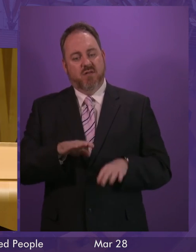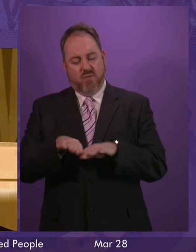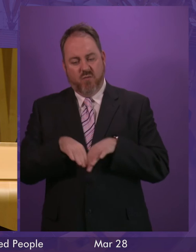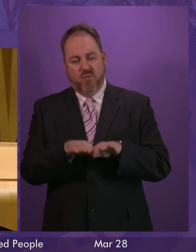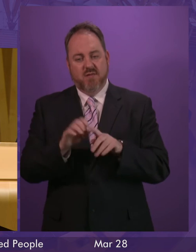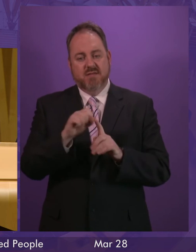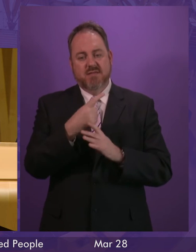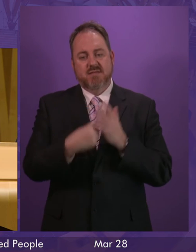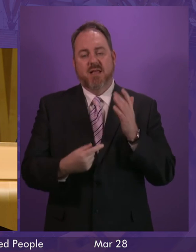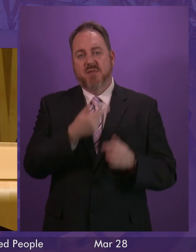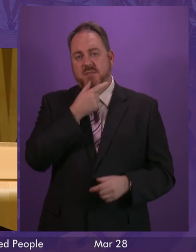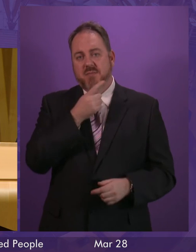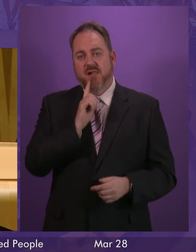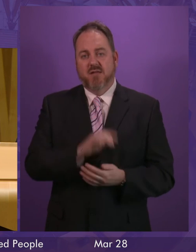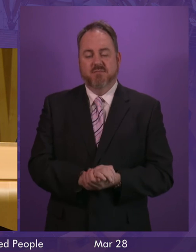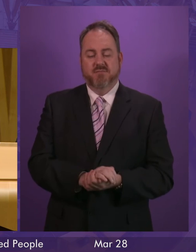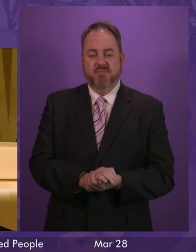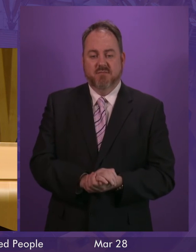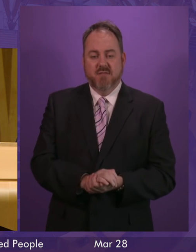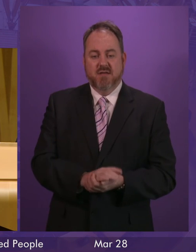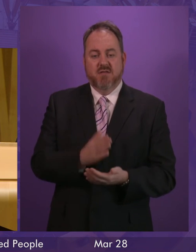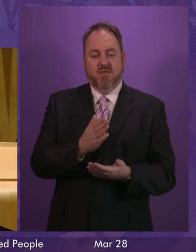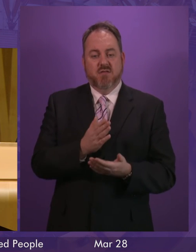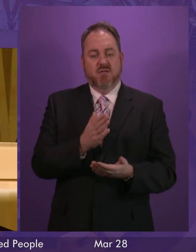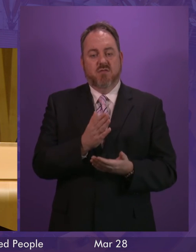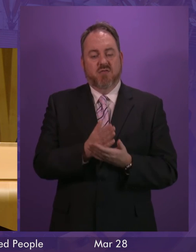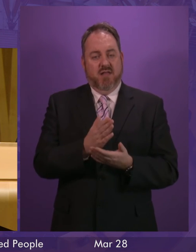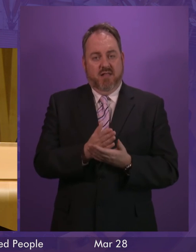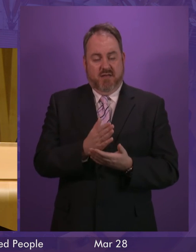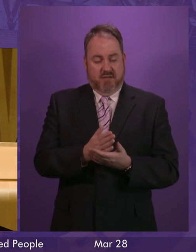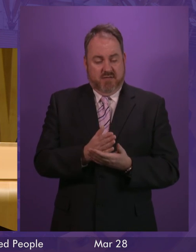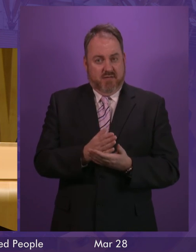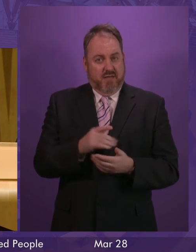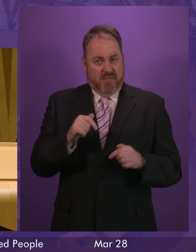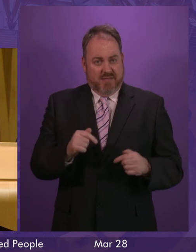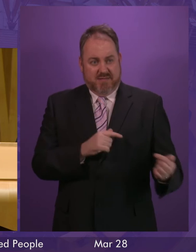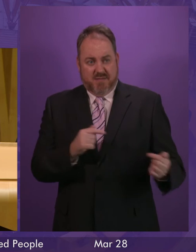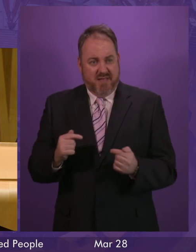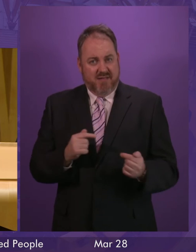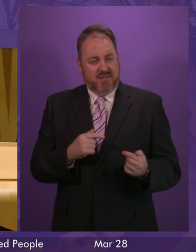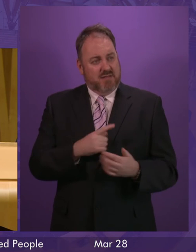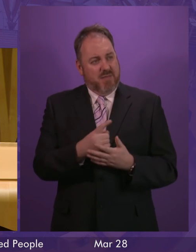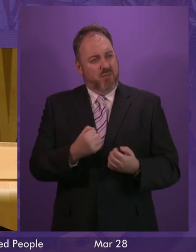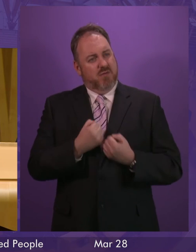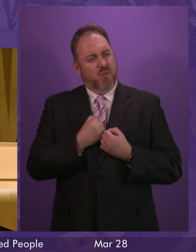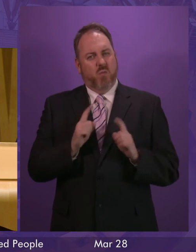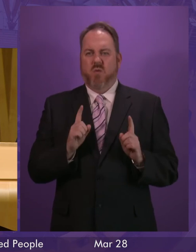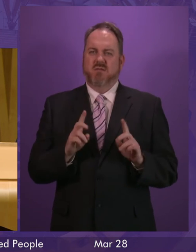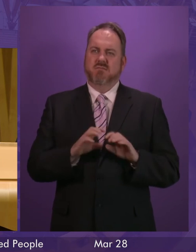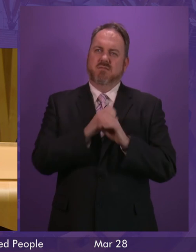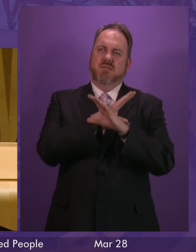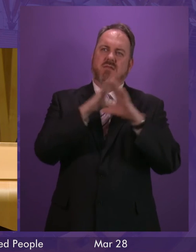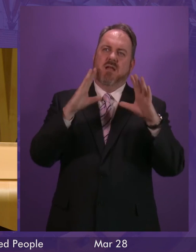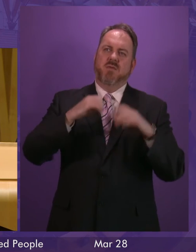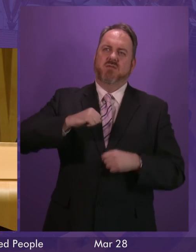me, today's debate touches on the most crucial aspect of the debate on our country and its future. What type of Scotland do we wish